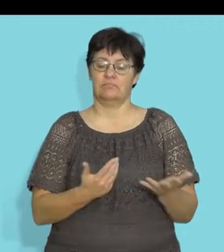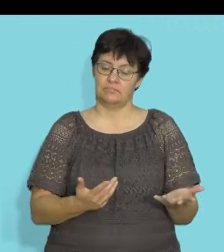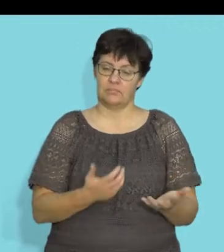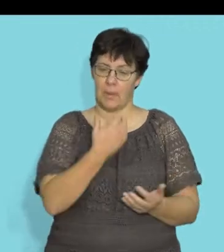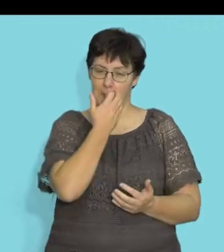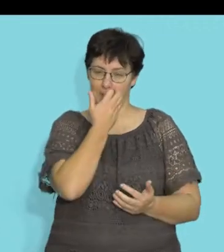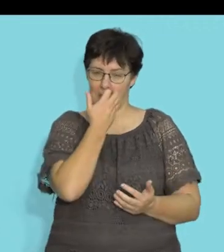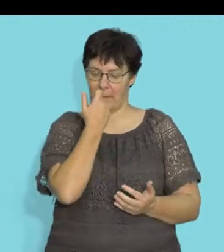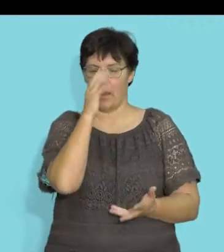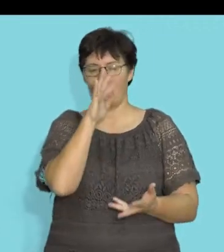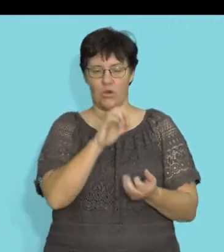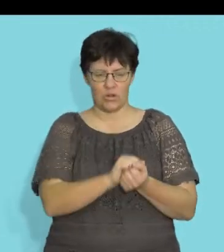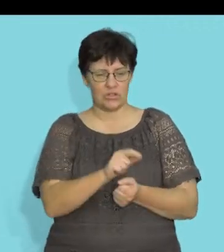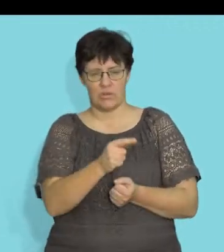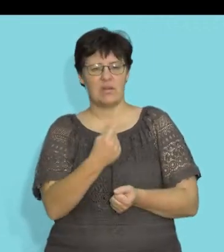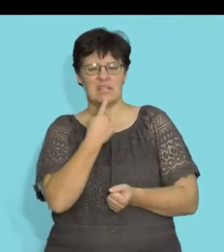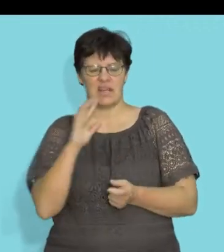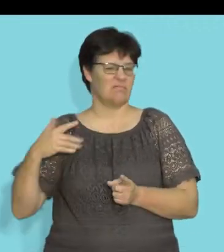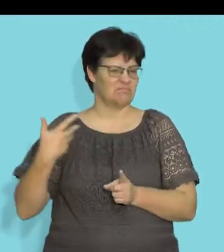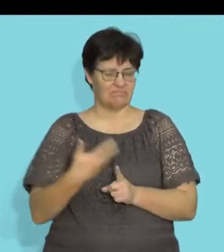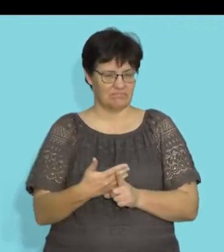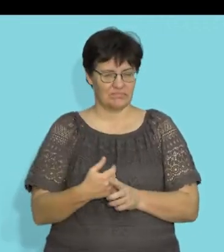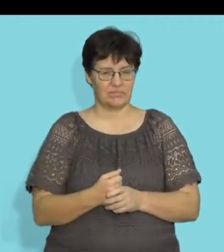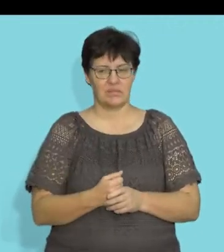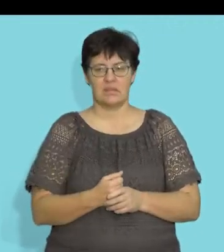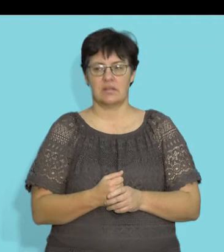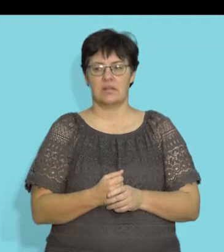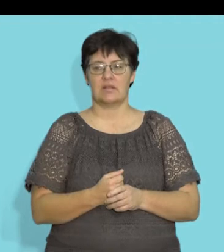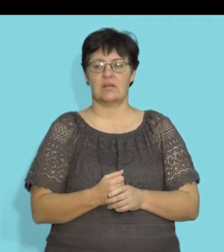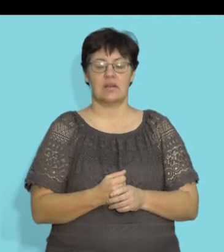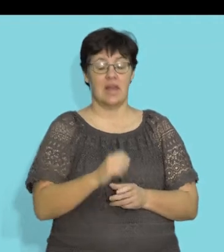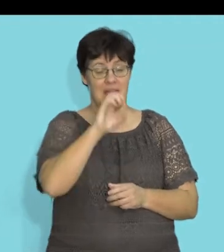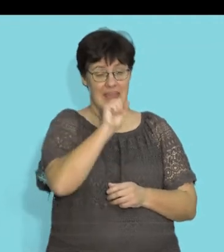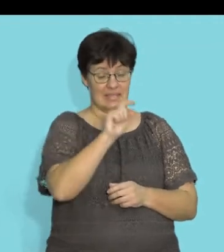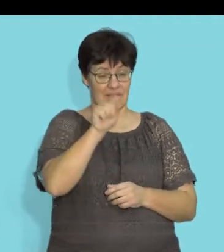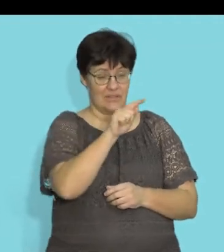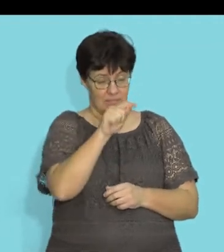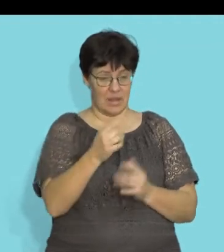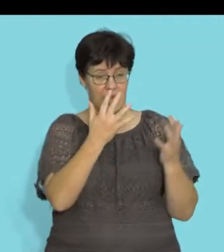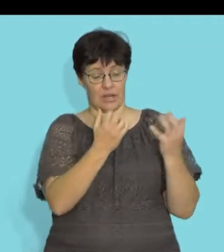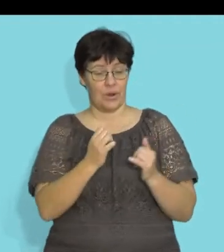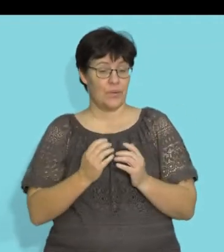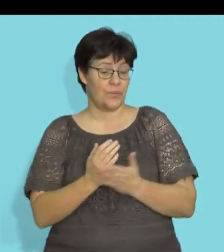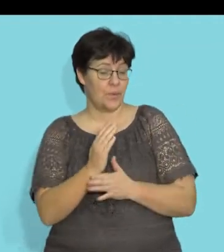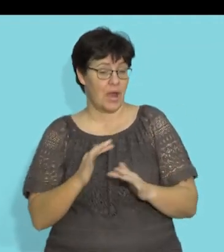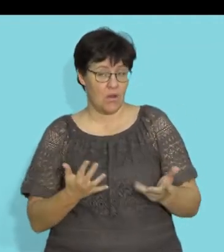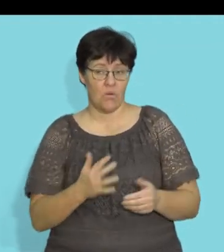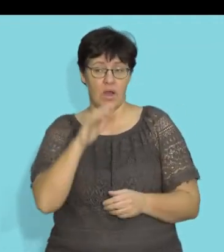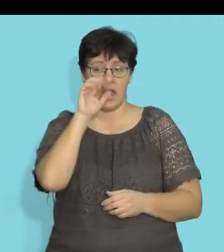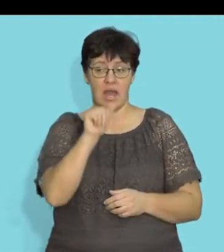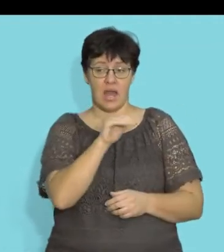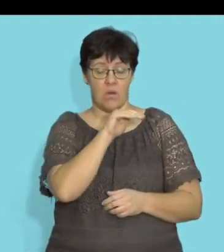So just a bit of a conclusion for what we have said. The sum to infinity can be calculated by